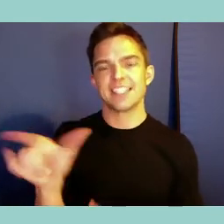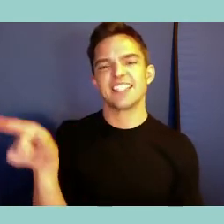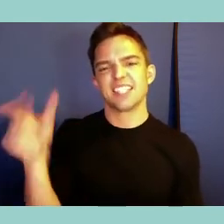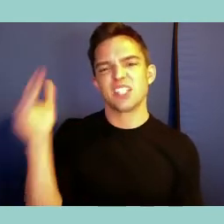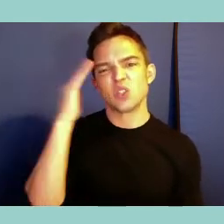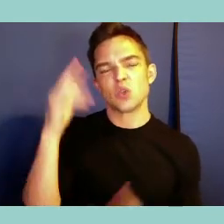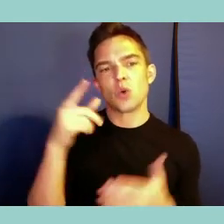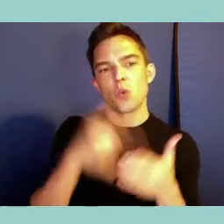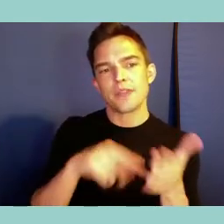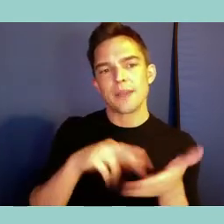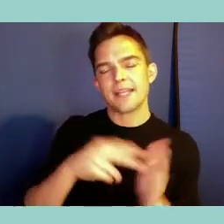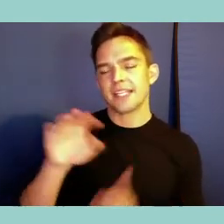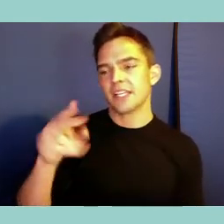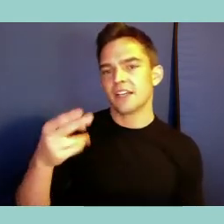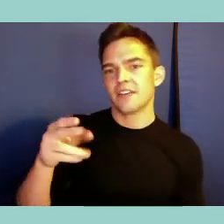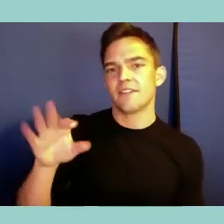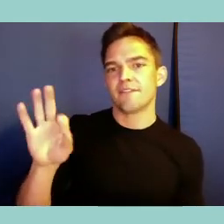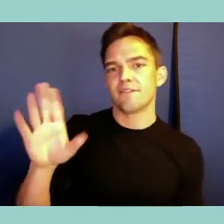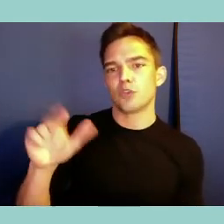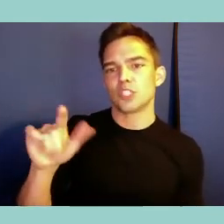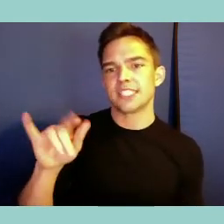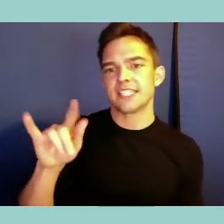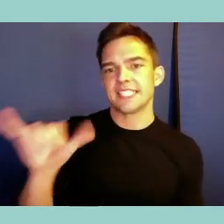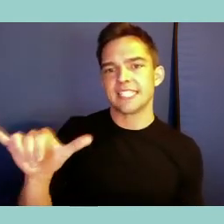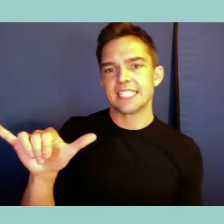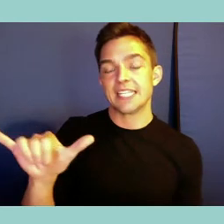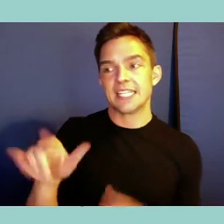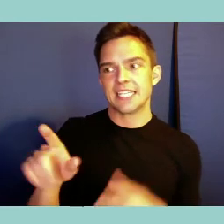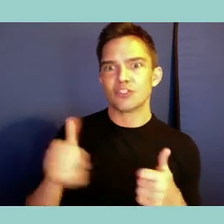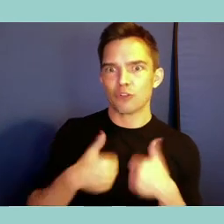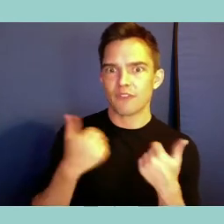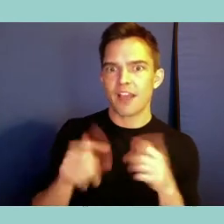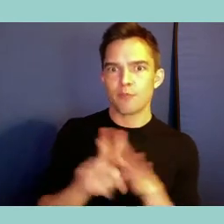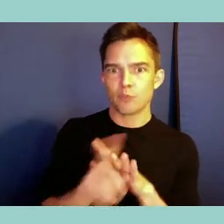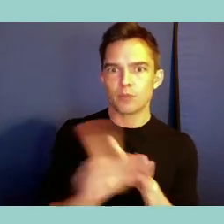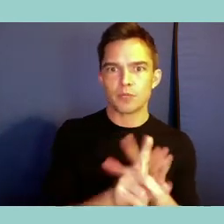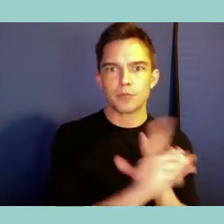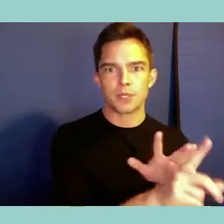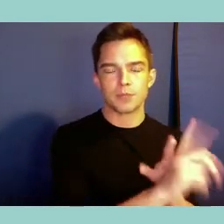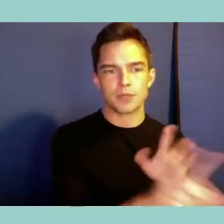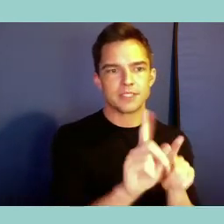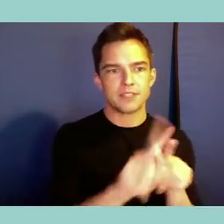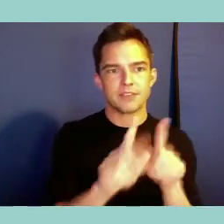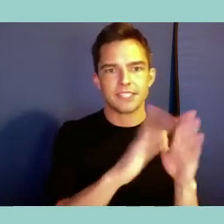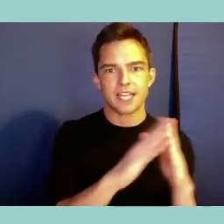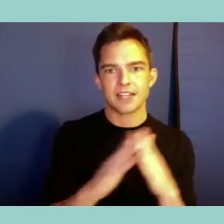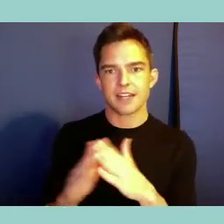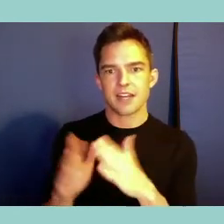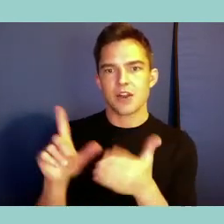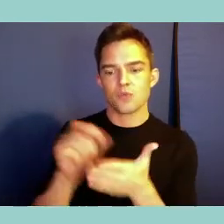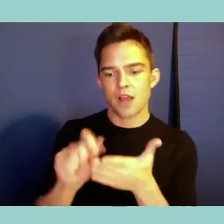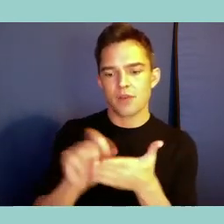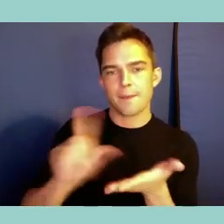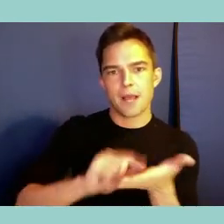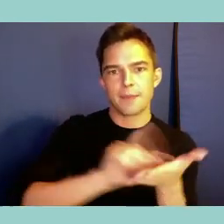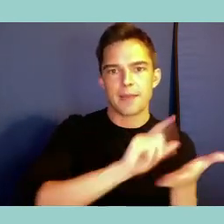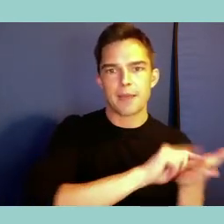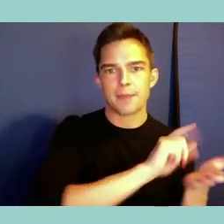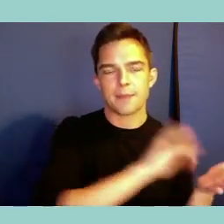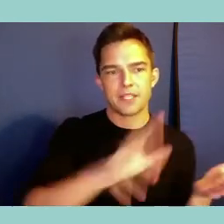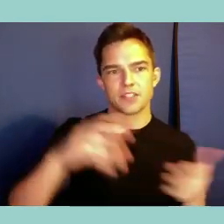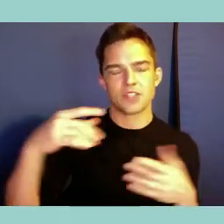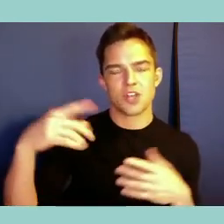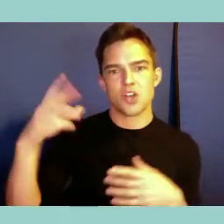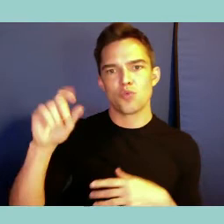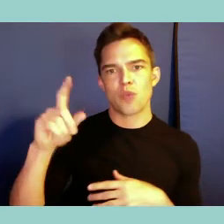what fugitivity was. He survived running from town to town and place to place, writing and publishing his radical